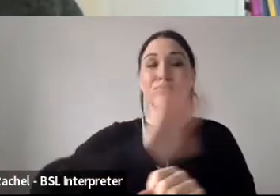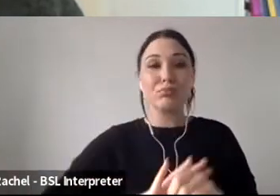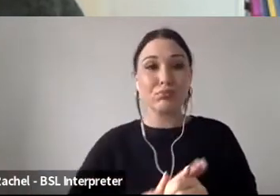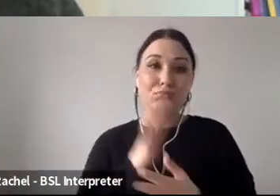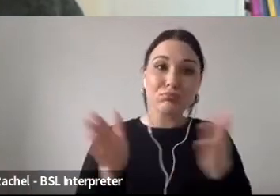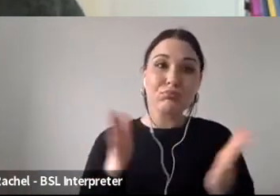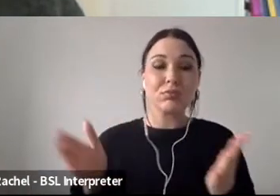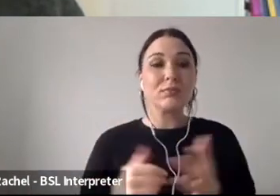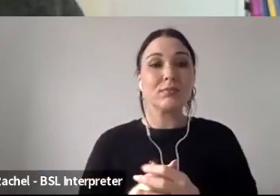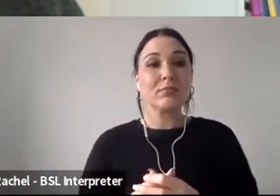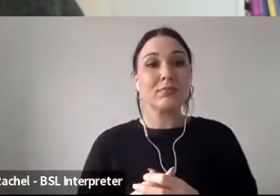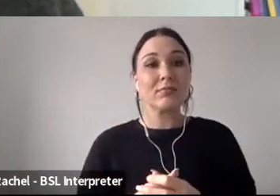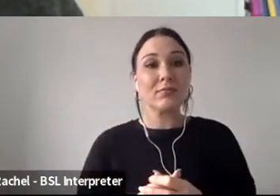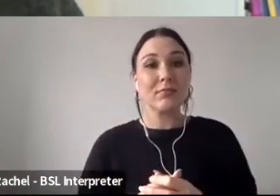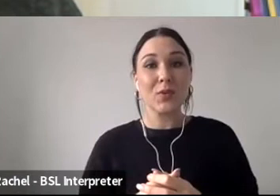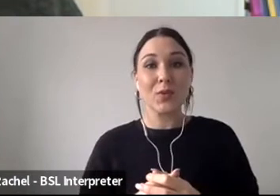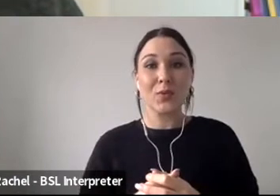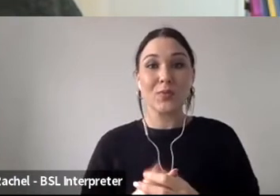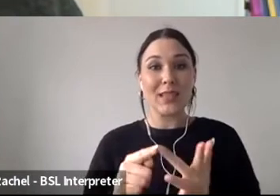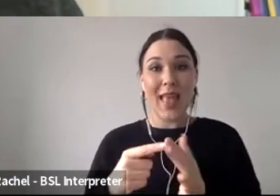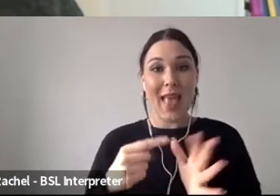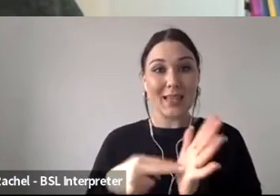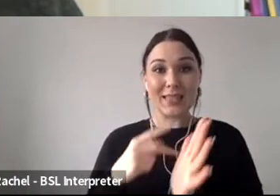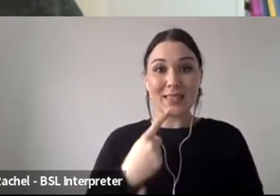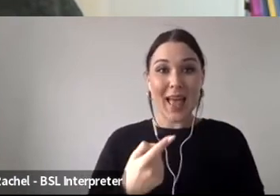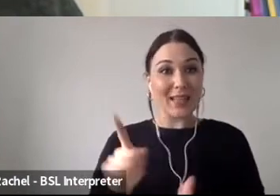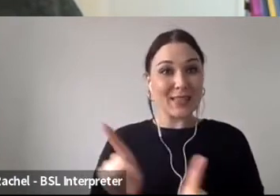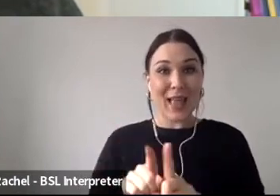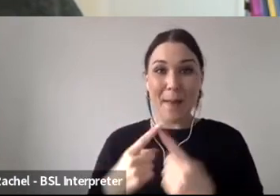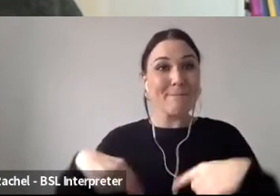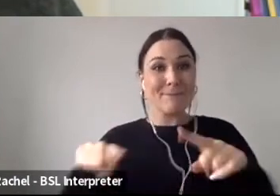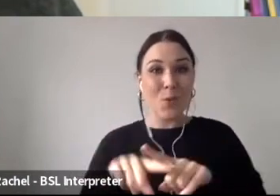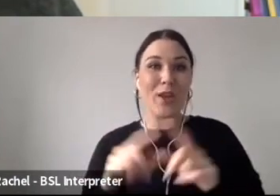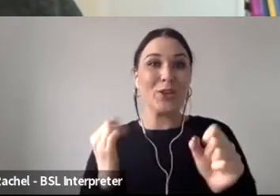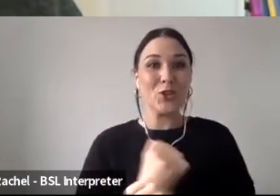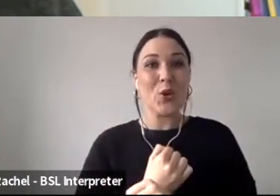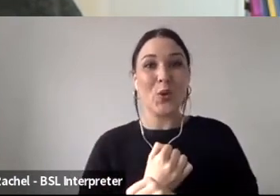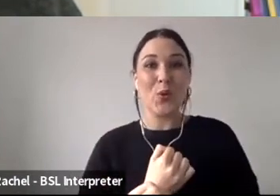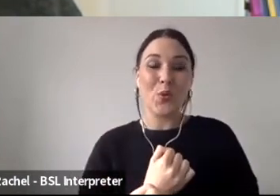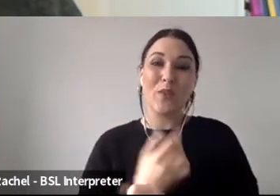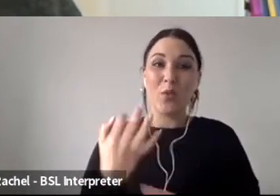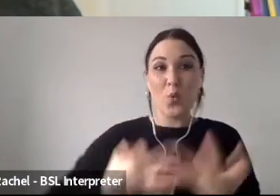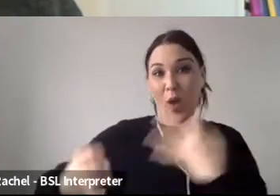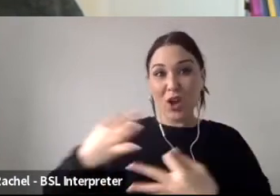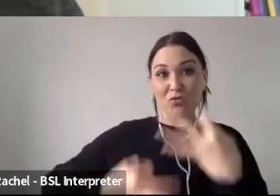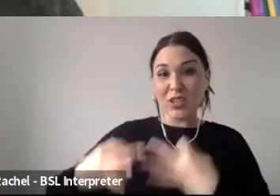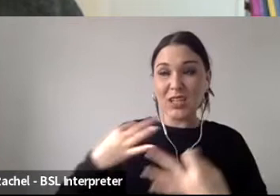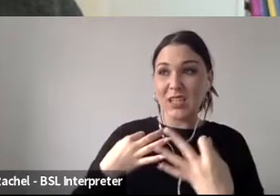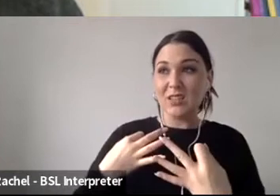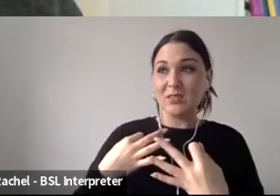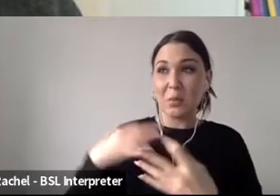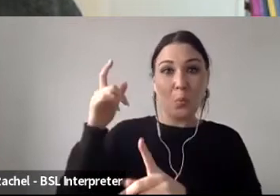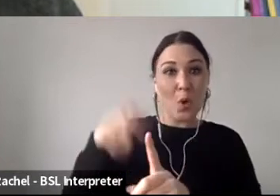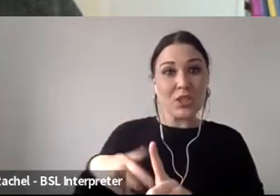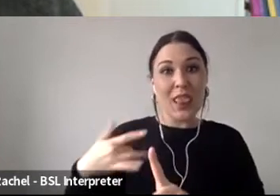And whatever Ian says is what we do. If an inquiry comes from someone living